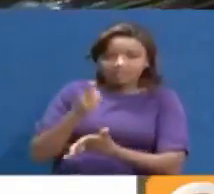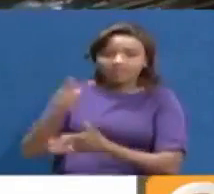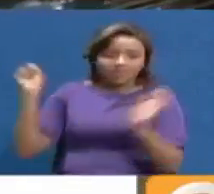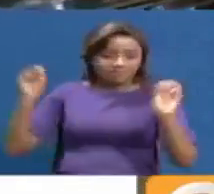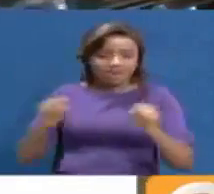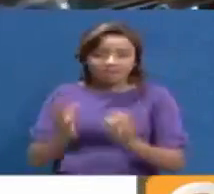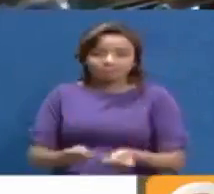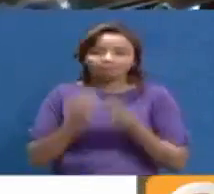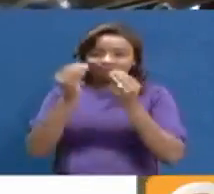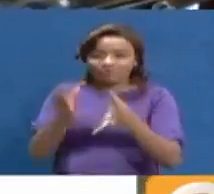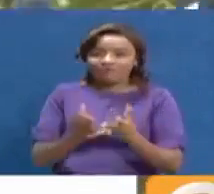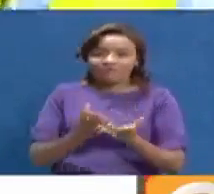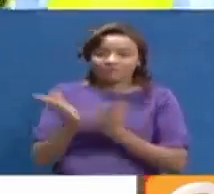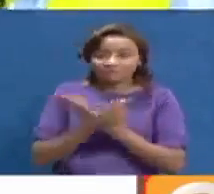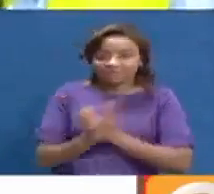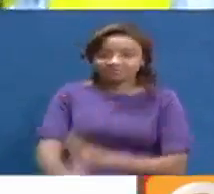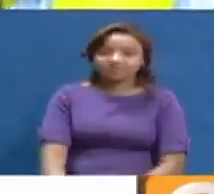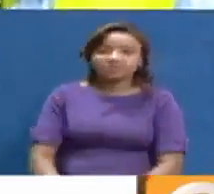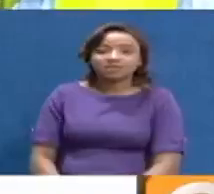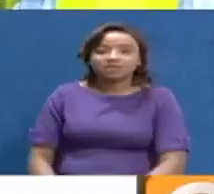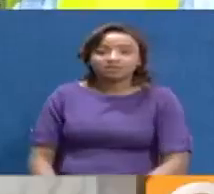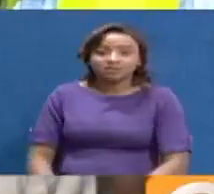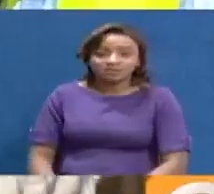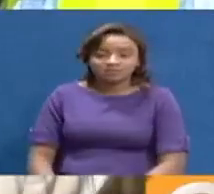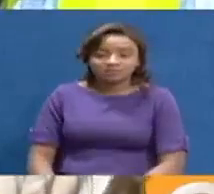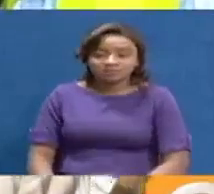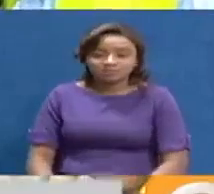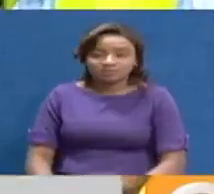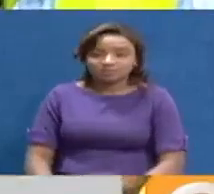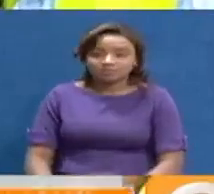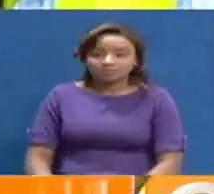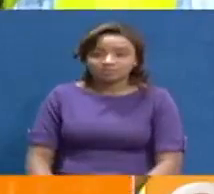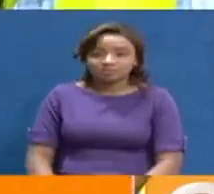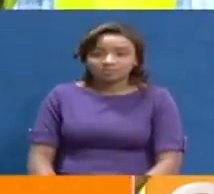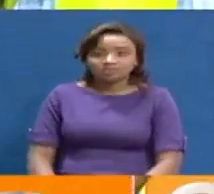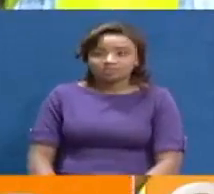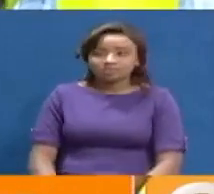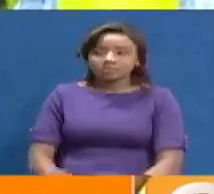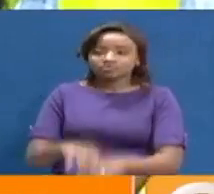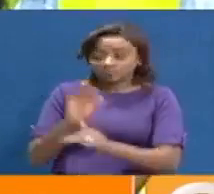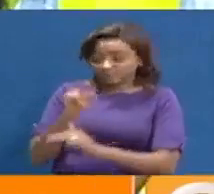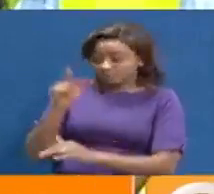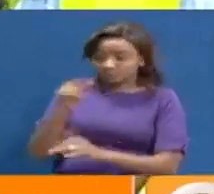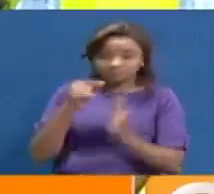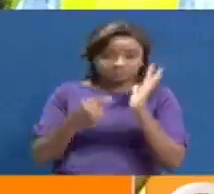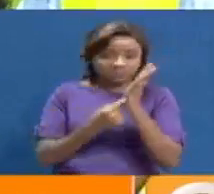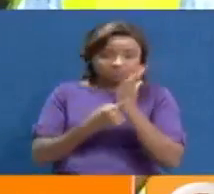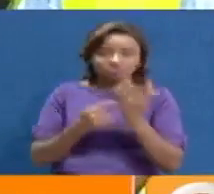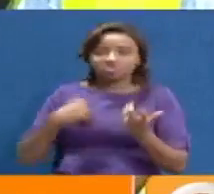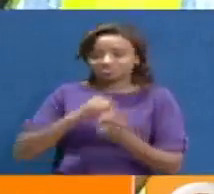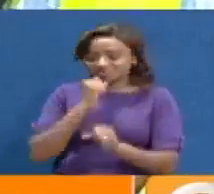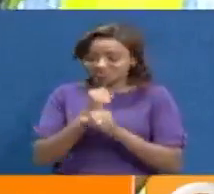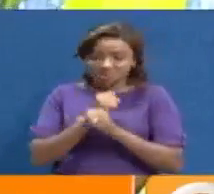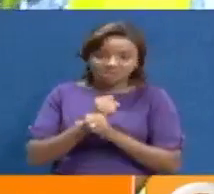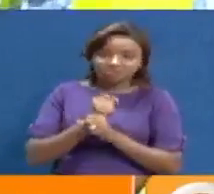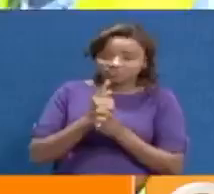able to offer the pulping service. With this technology, is that we are using already existing capacity. There are many